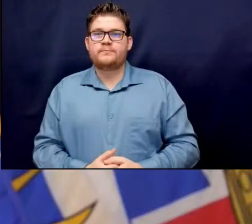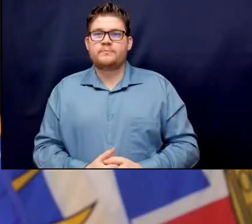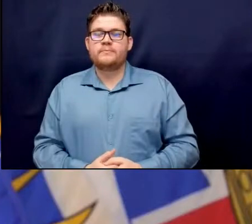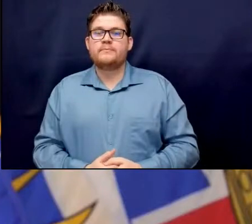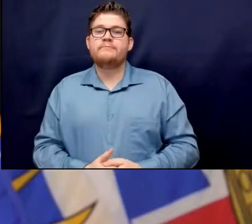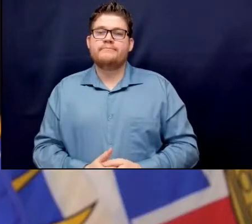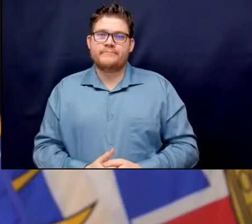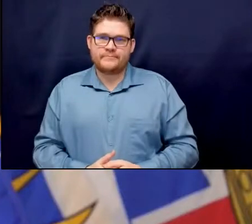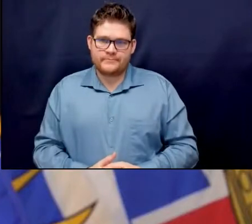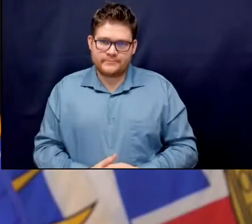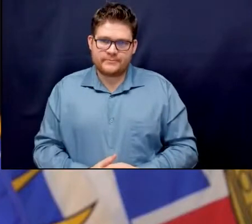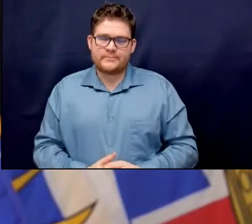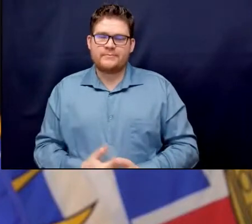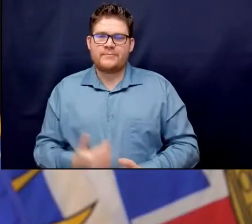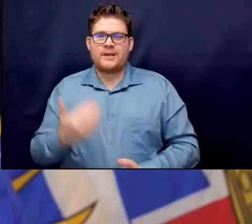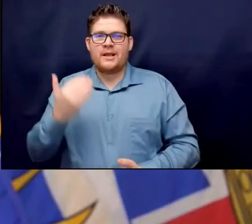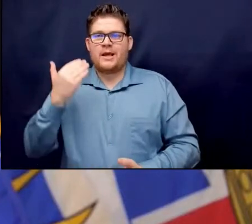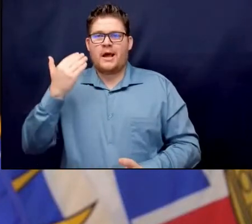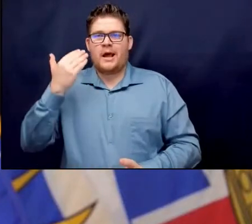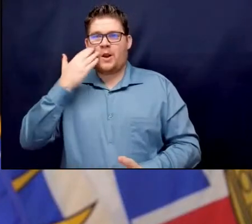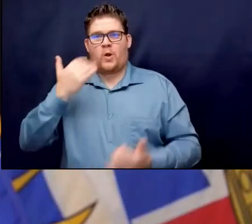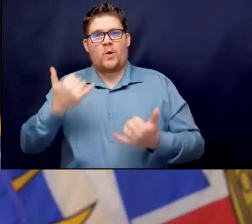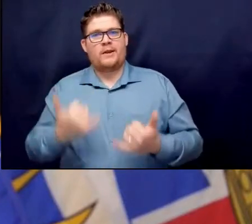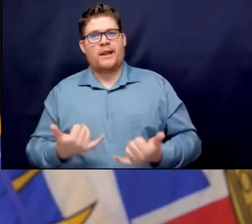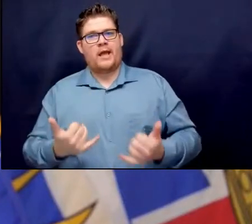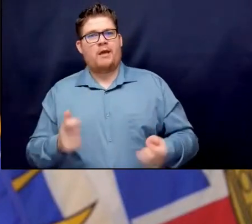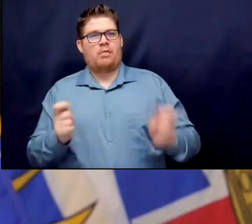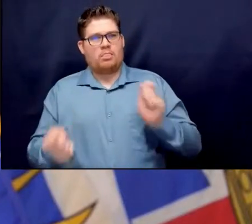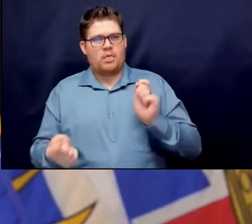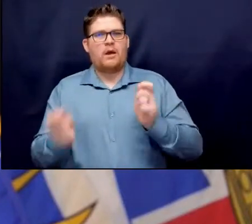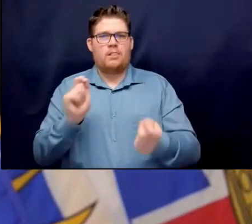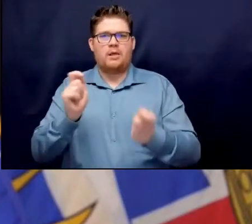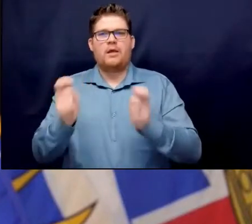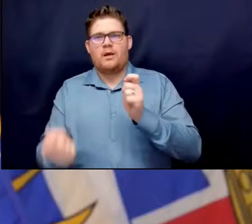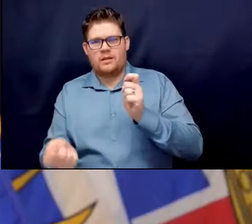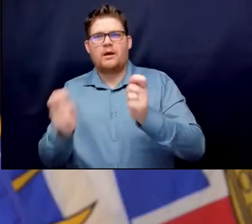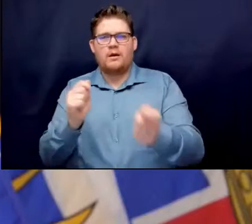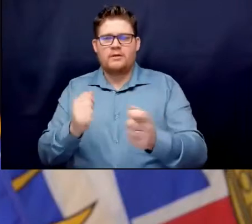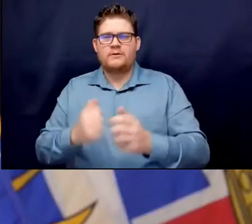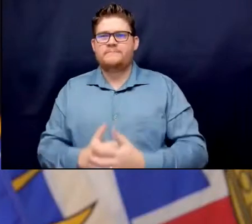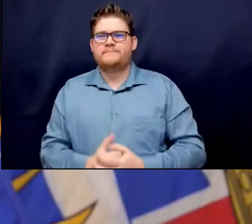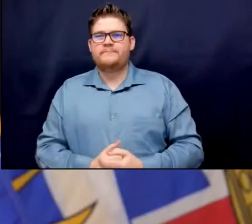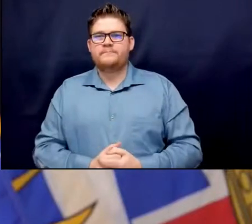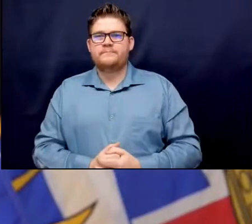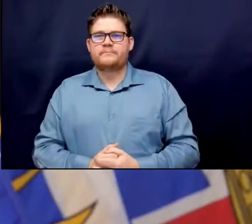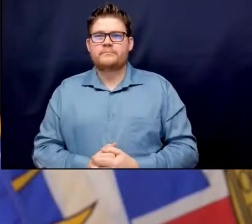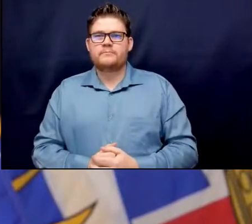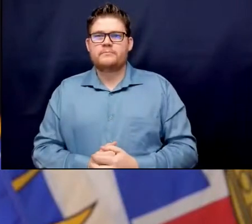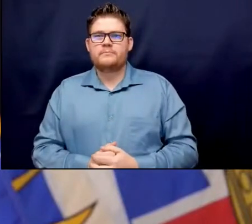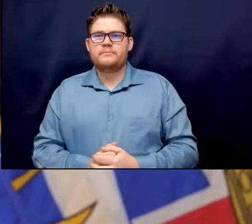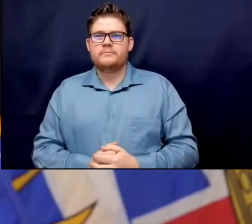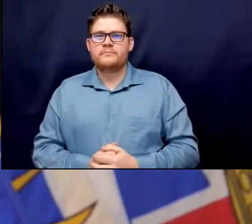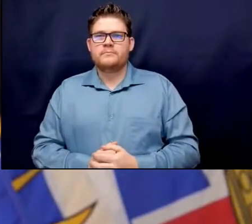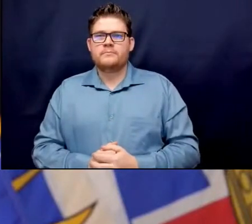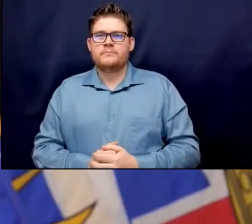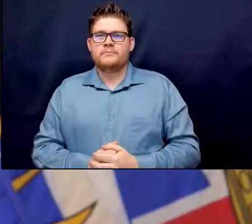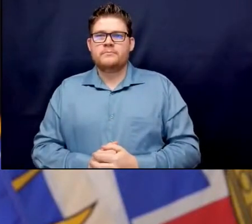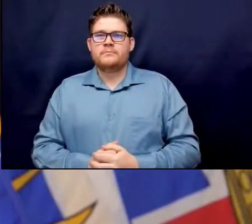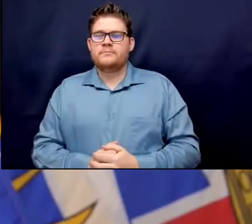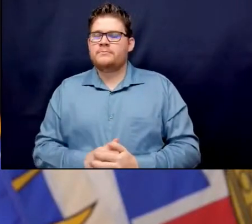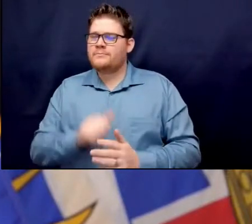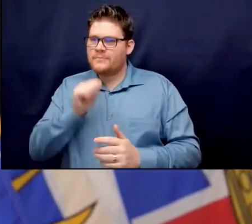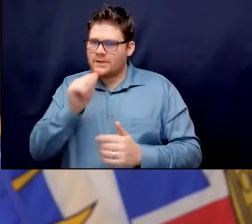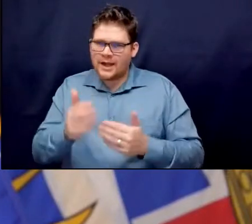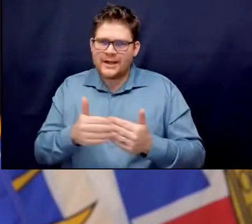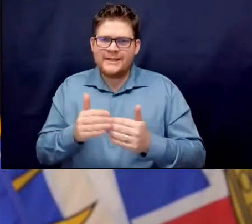recommendations in real time, given what we know. And we know there's a lot of viruses circulating right now. So the most, and we know that access